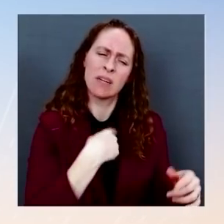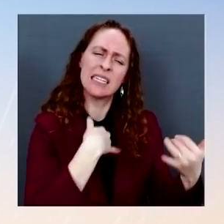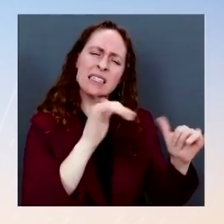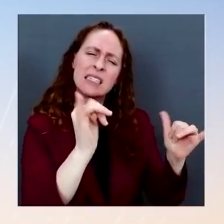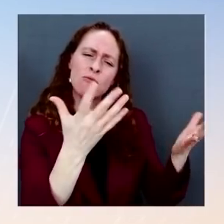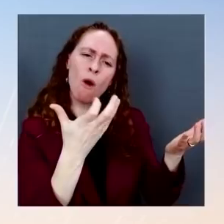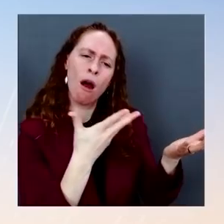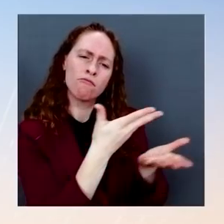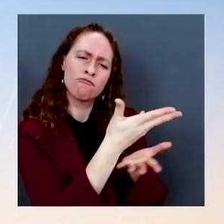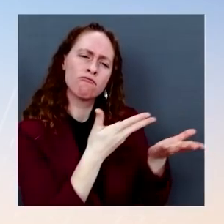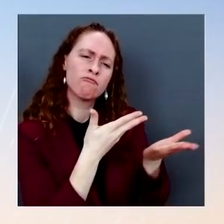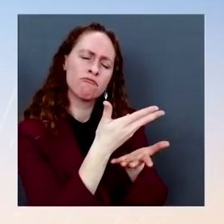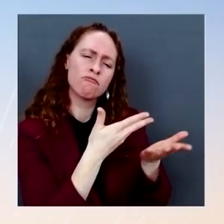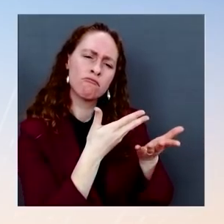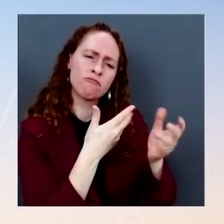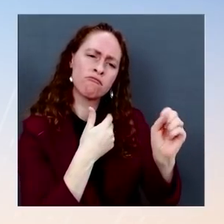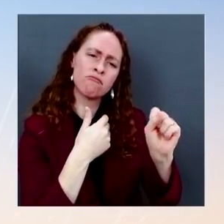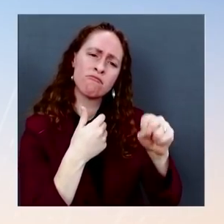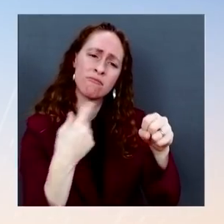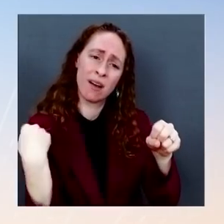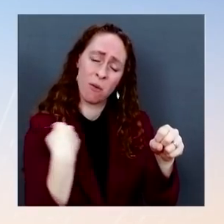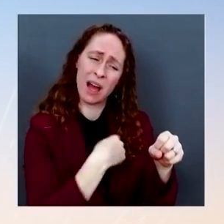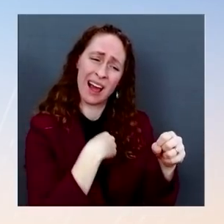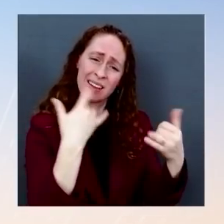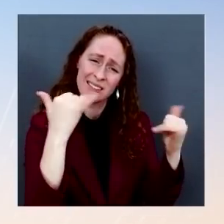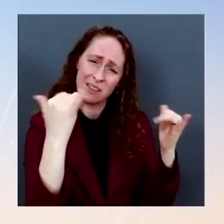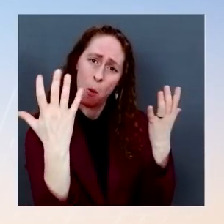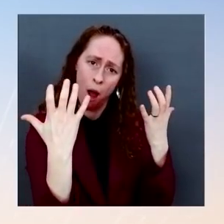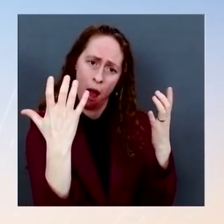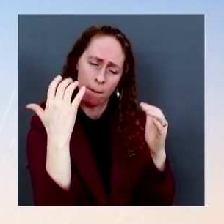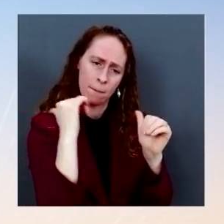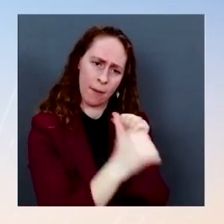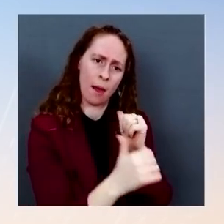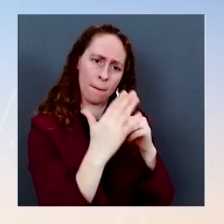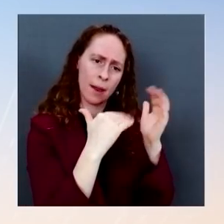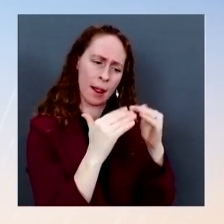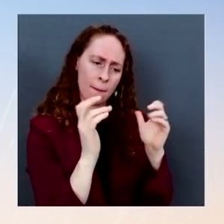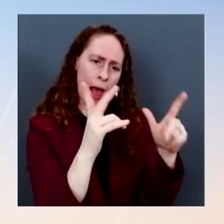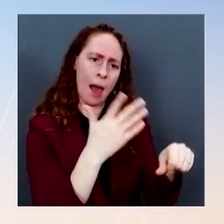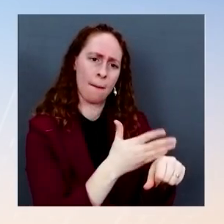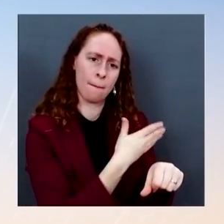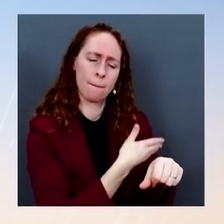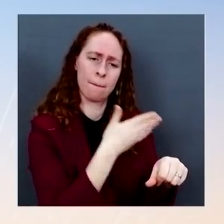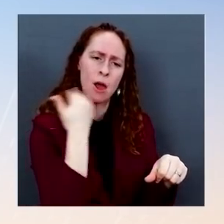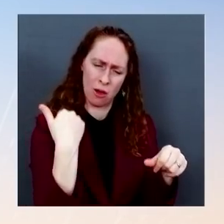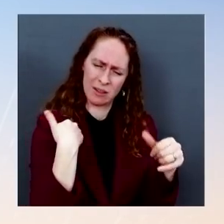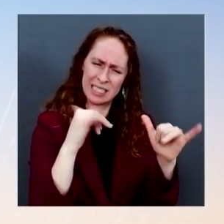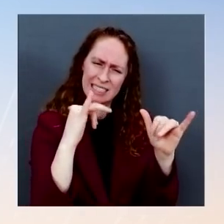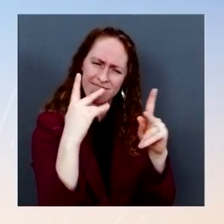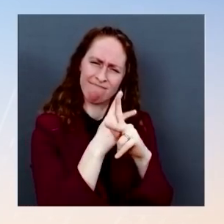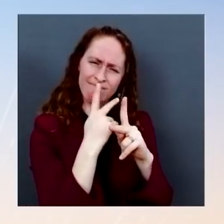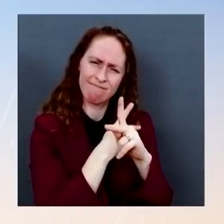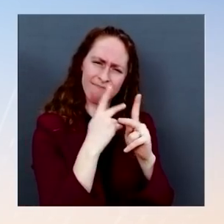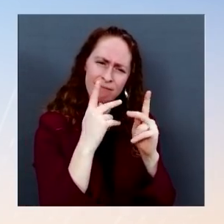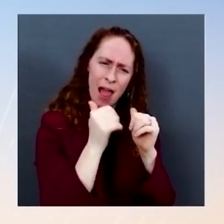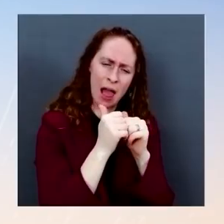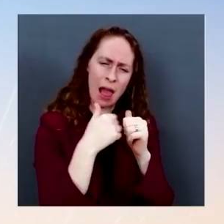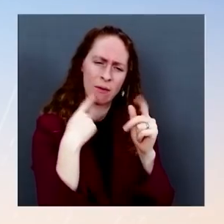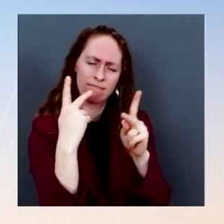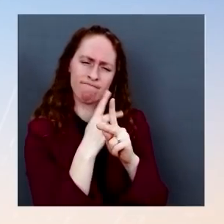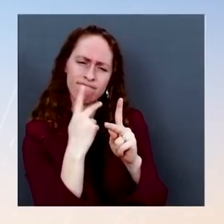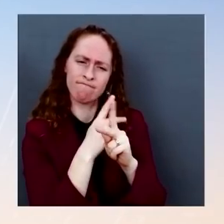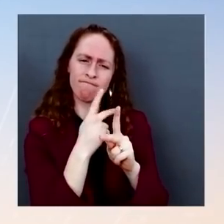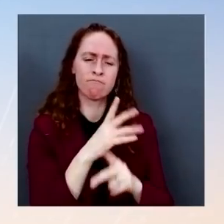will find a way to move forward next year. It also made clear that we absolutely want to work with Senator Manchin and all Democrats to get this done. Are you going to